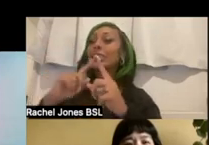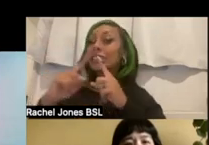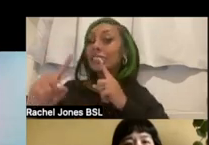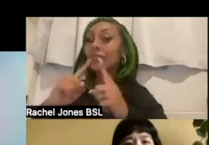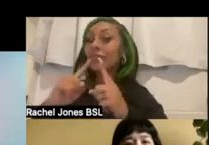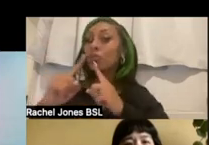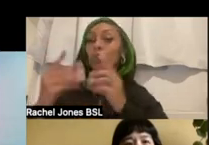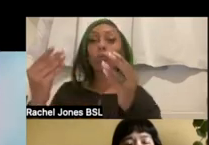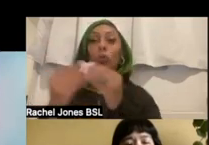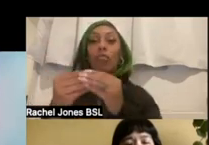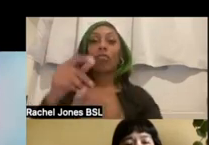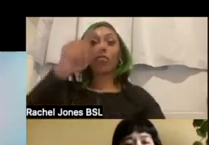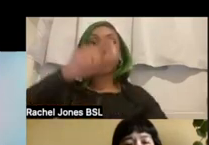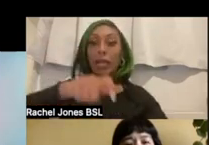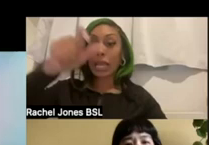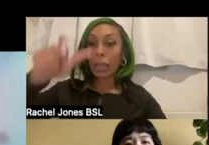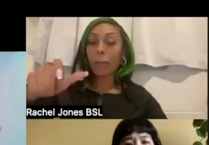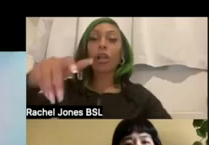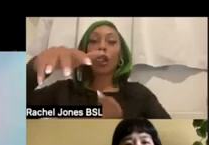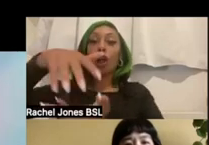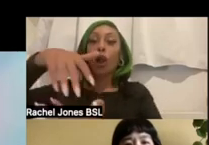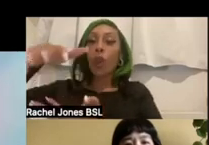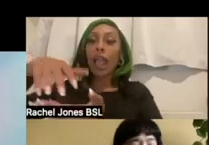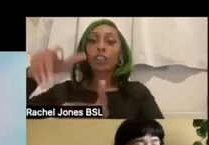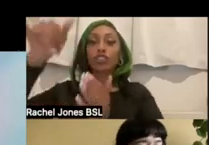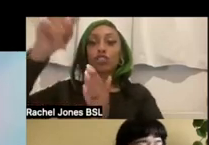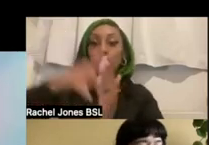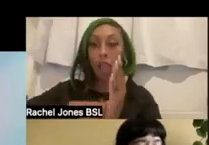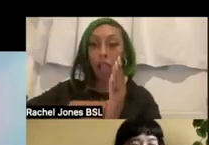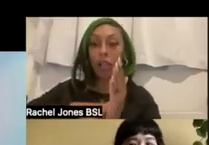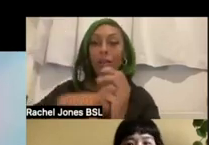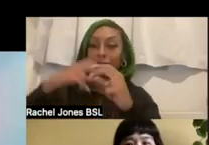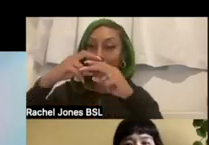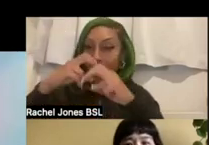analyze them, anything that has to do with the daily lives of the institution.